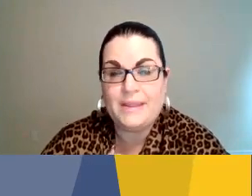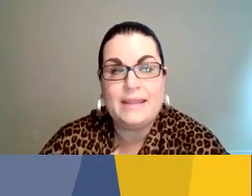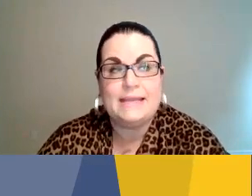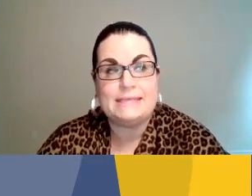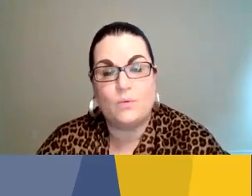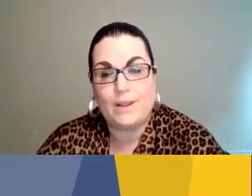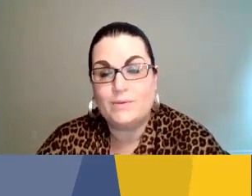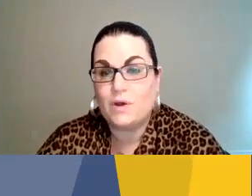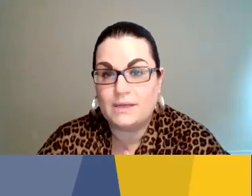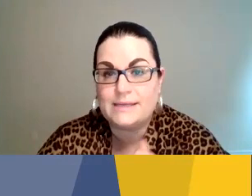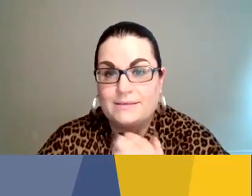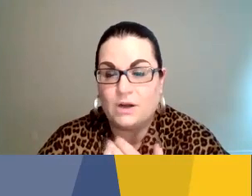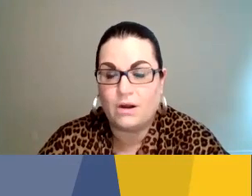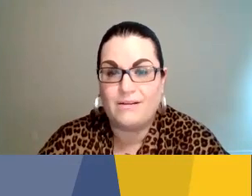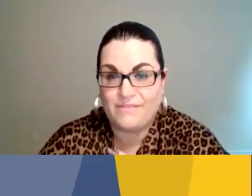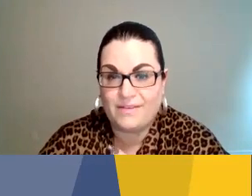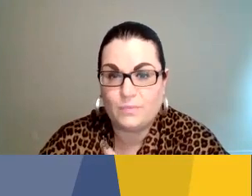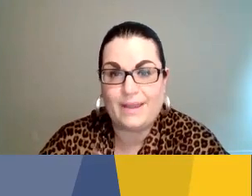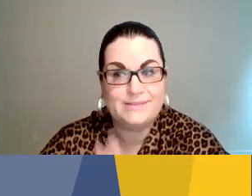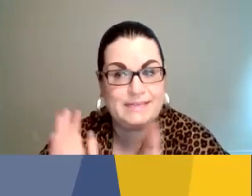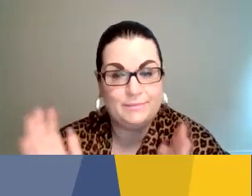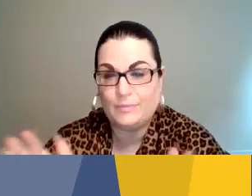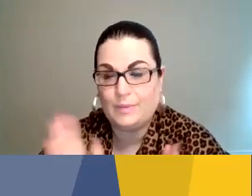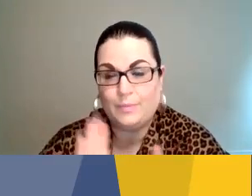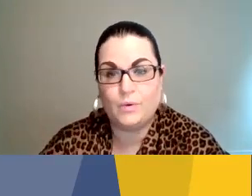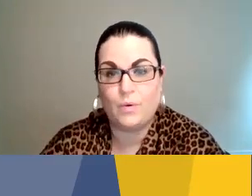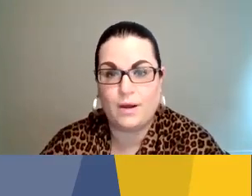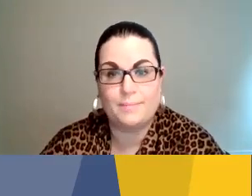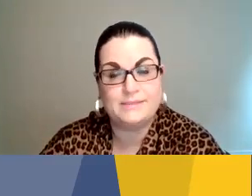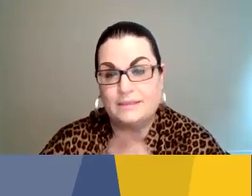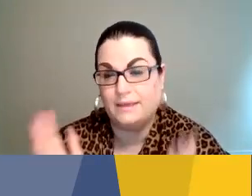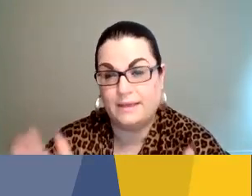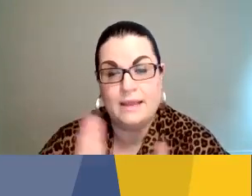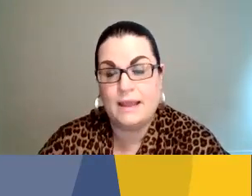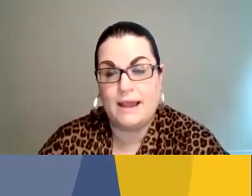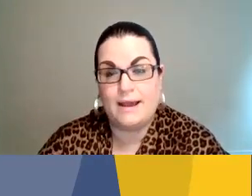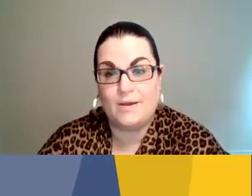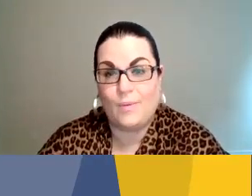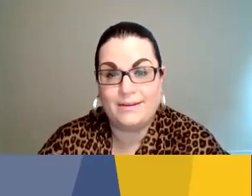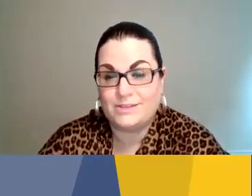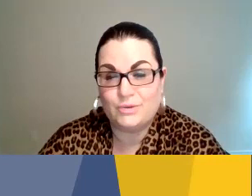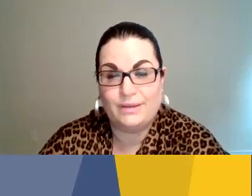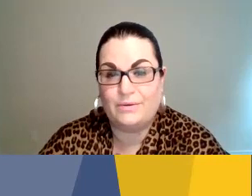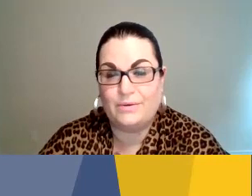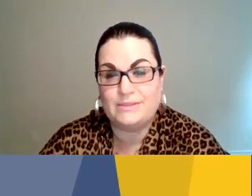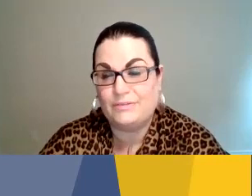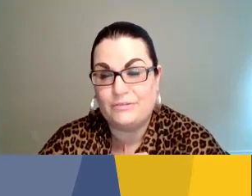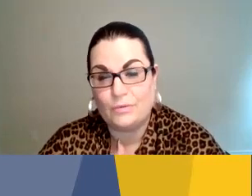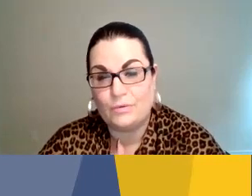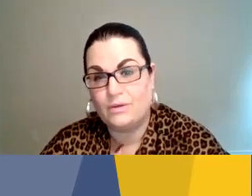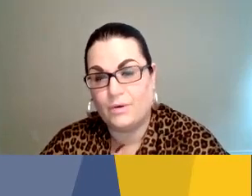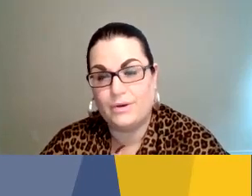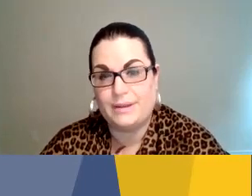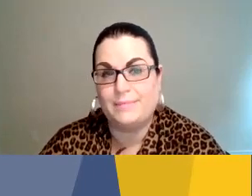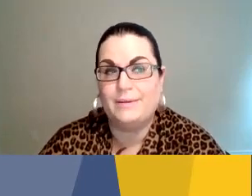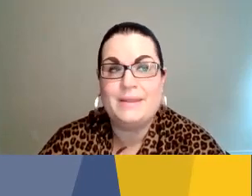underscore is that when you contact our office, we have a team of people who are basically waiting to either receive your phone